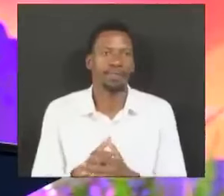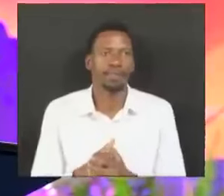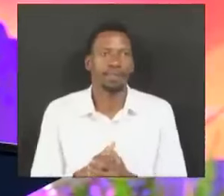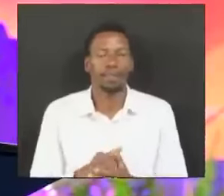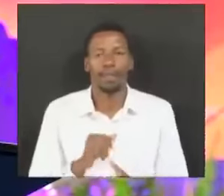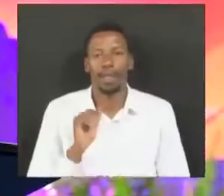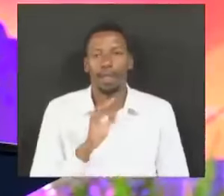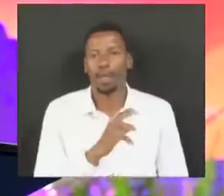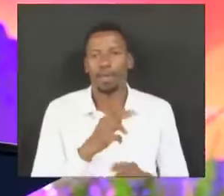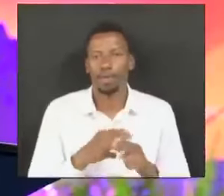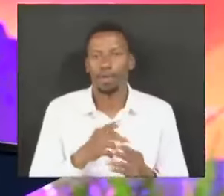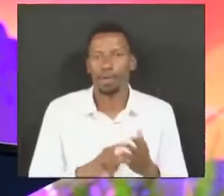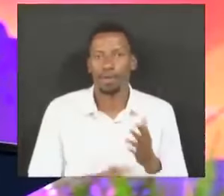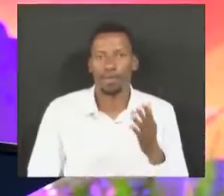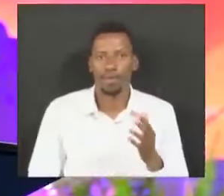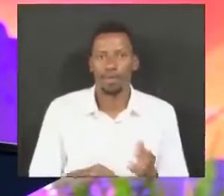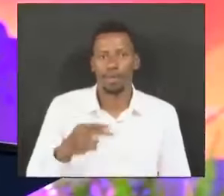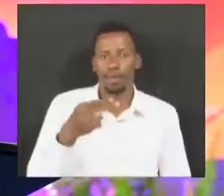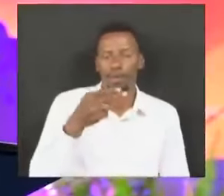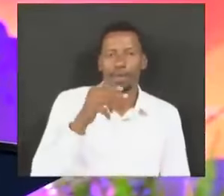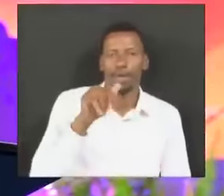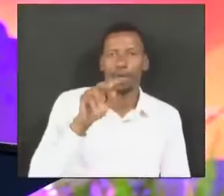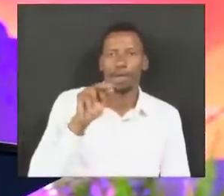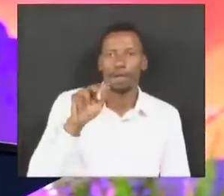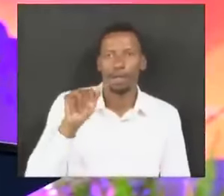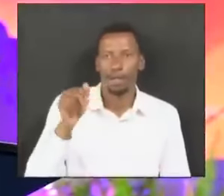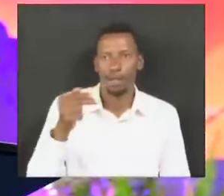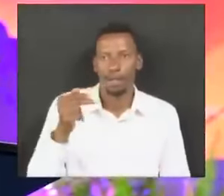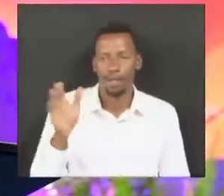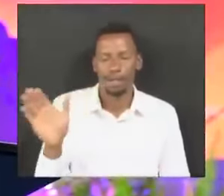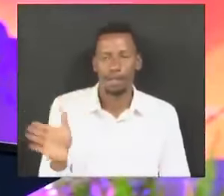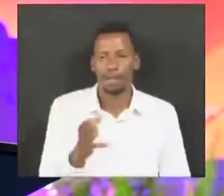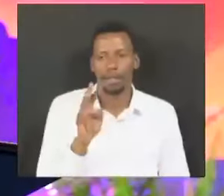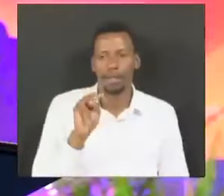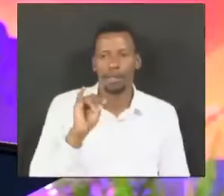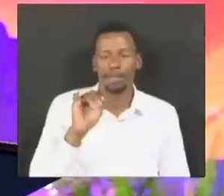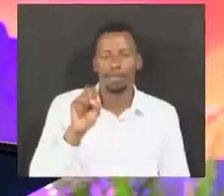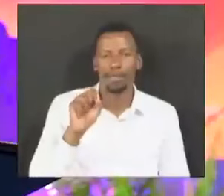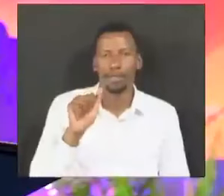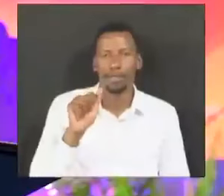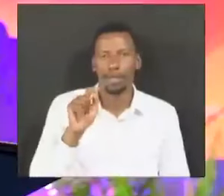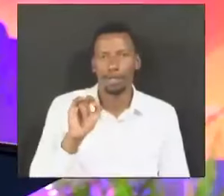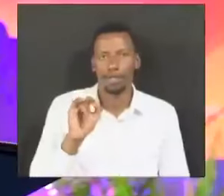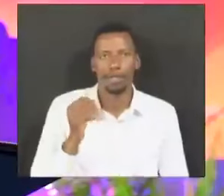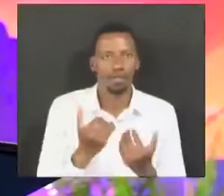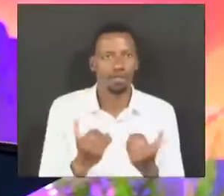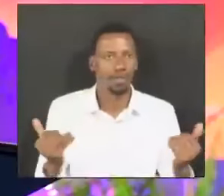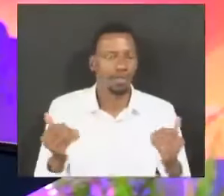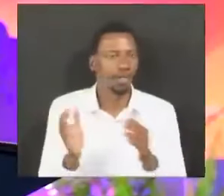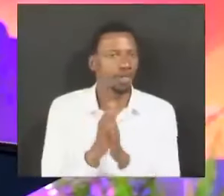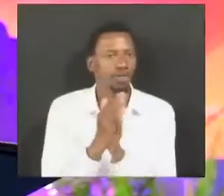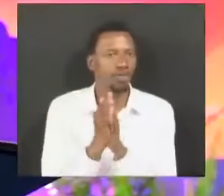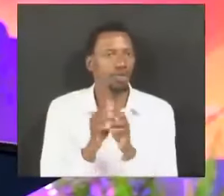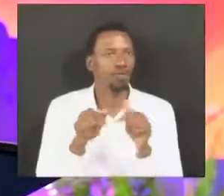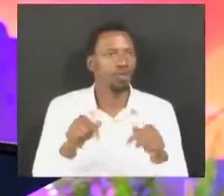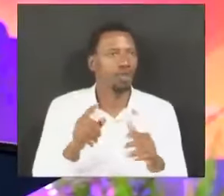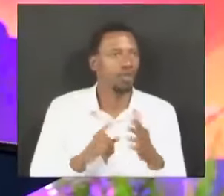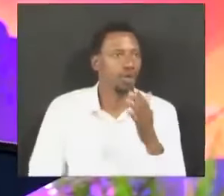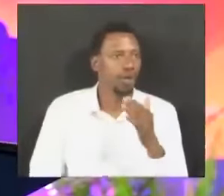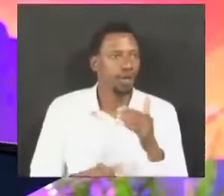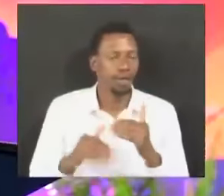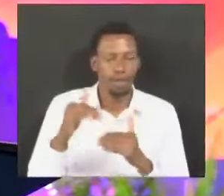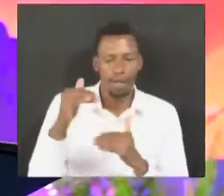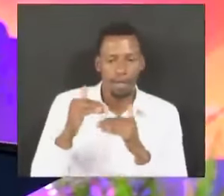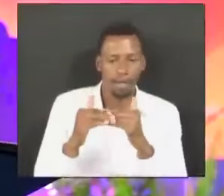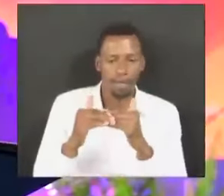My name is Hannah Misati, and our children's story today is entitled The Limits of a Father's